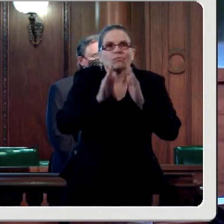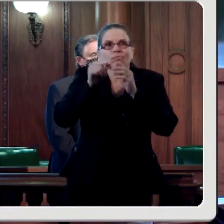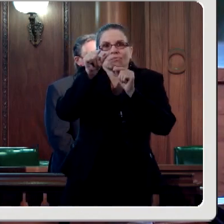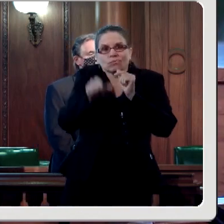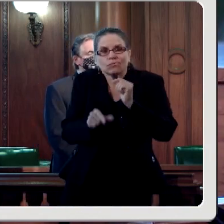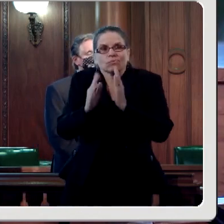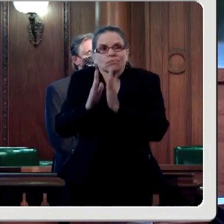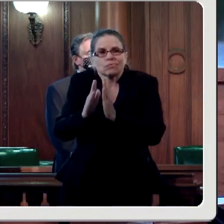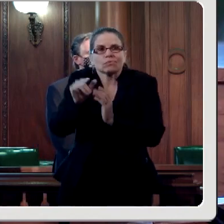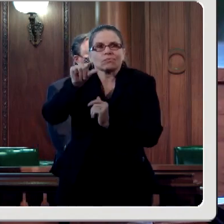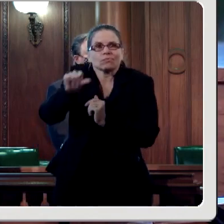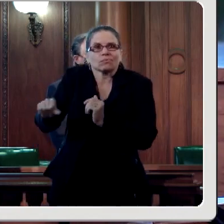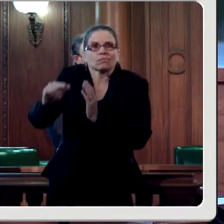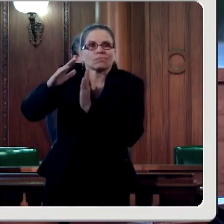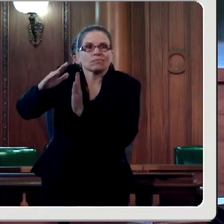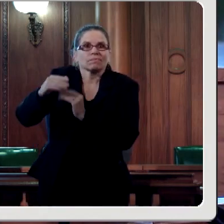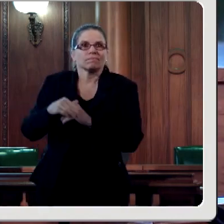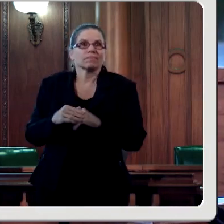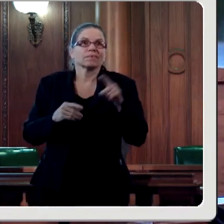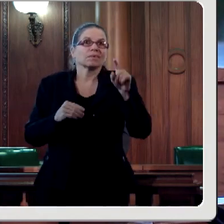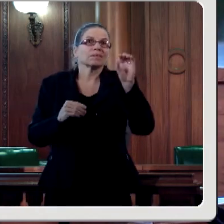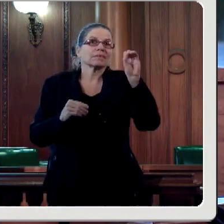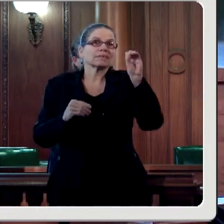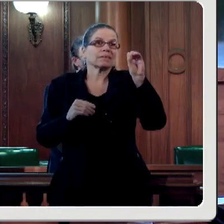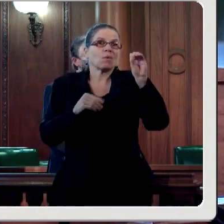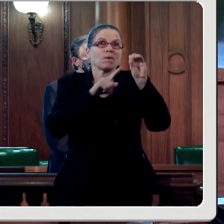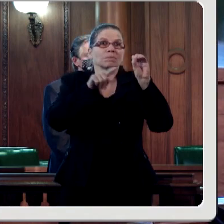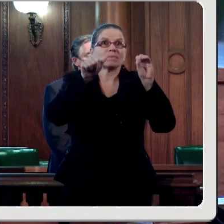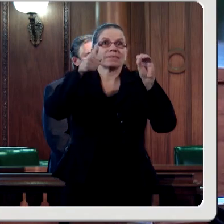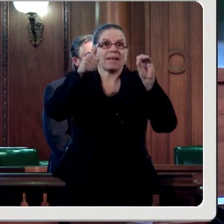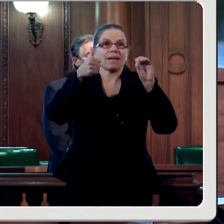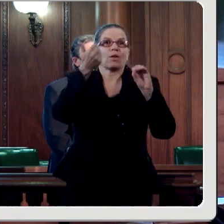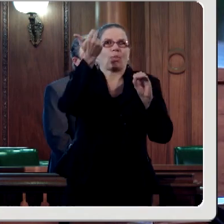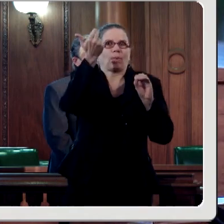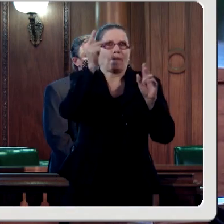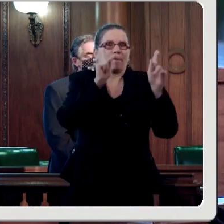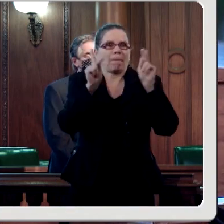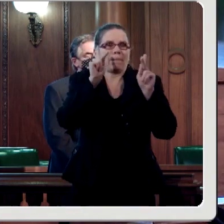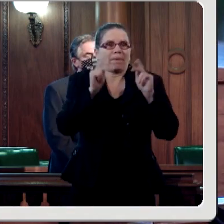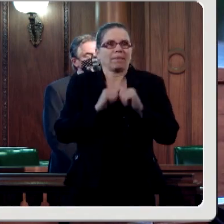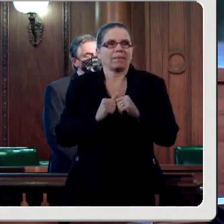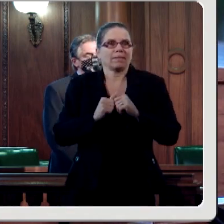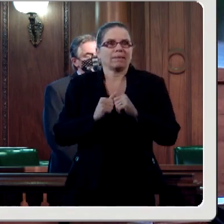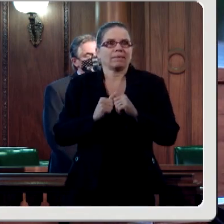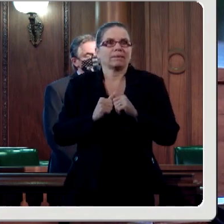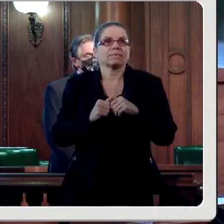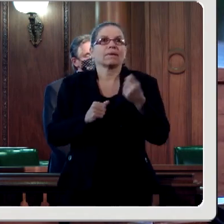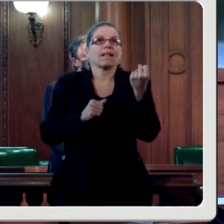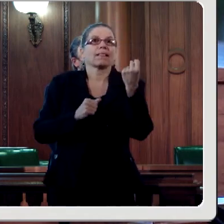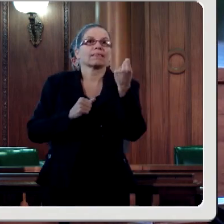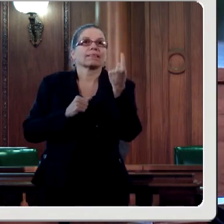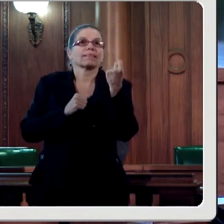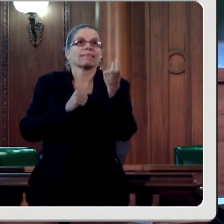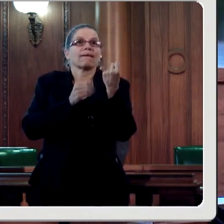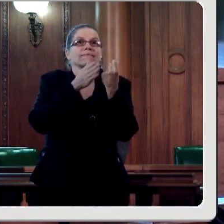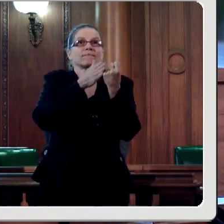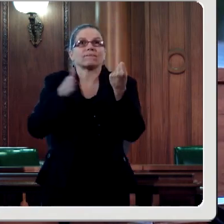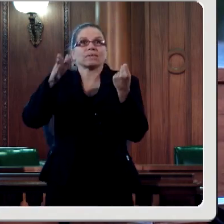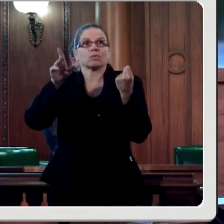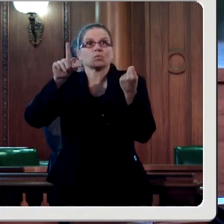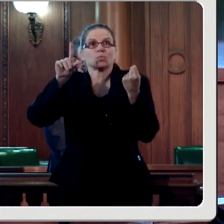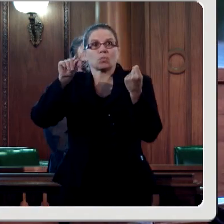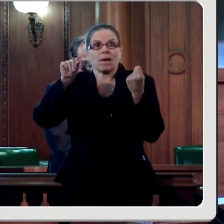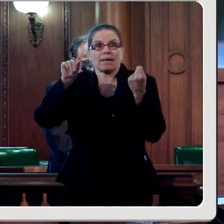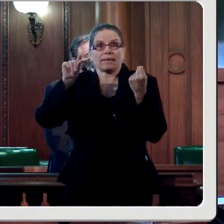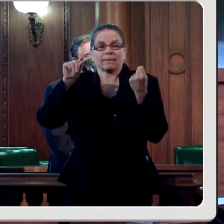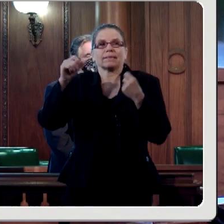13 in the 0 to 10, 19 in the 11 to 20, 21 to 30 was